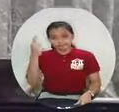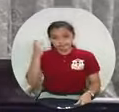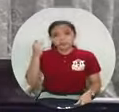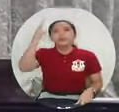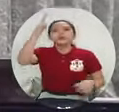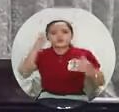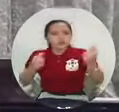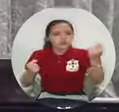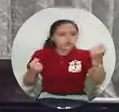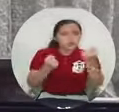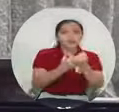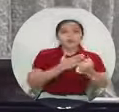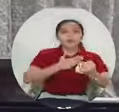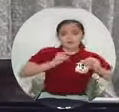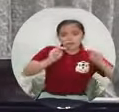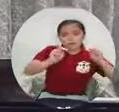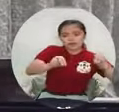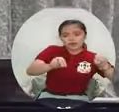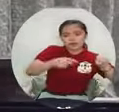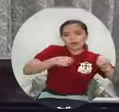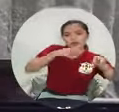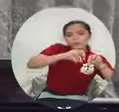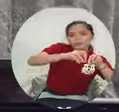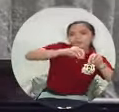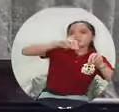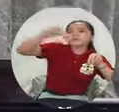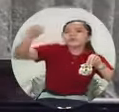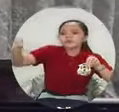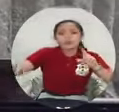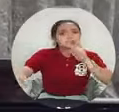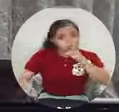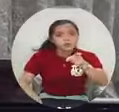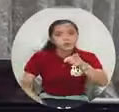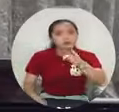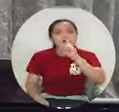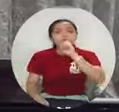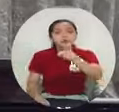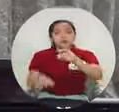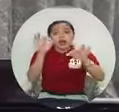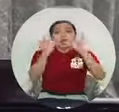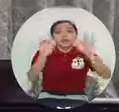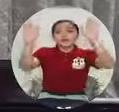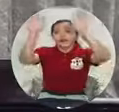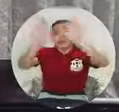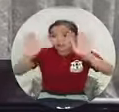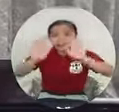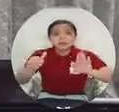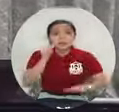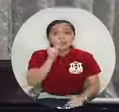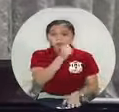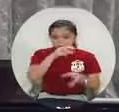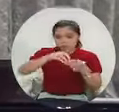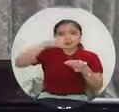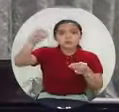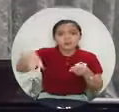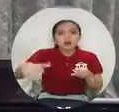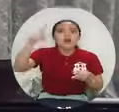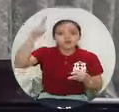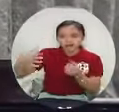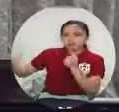is supplying my need so that I could give my tithes, I could give my love offering and all these missions offerings. When I commit